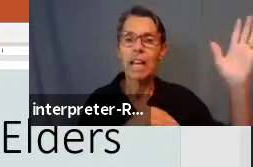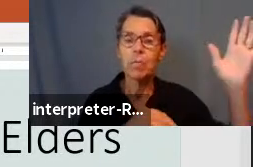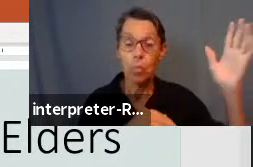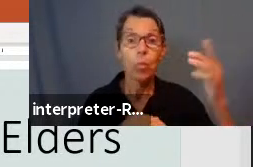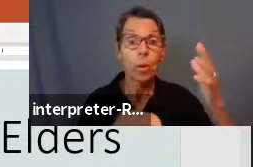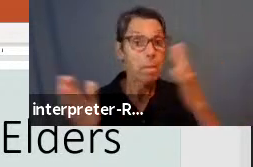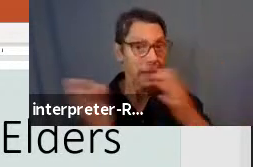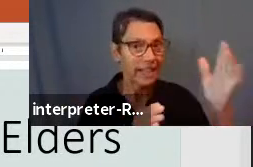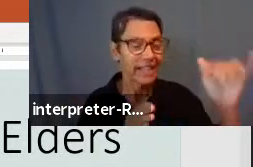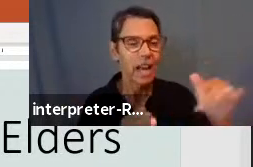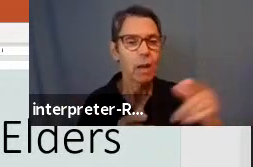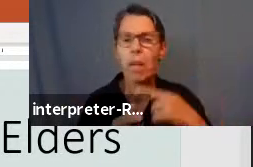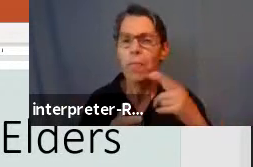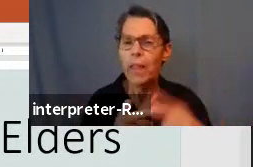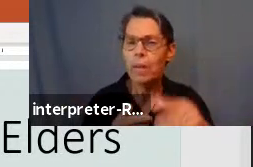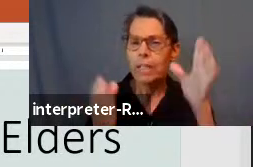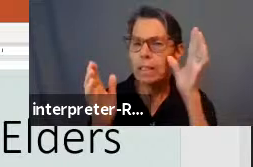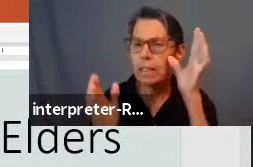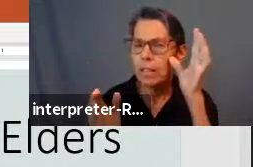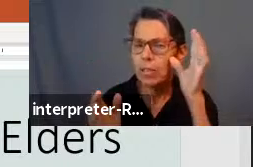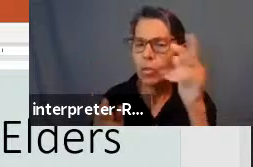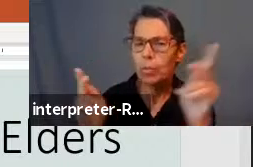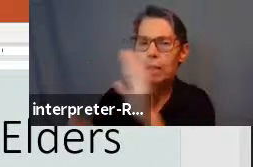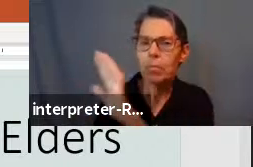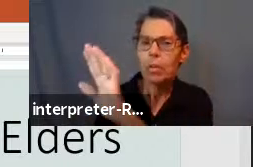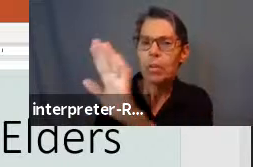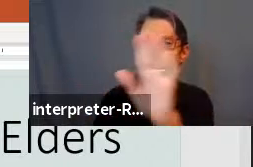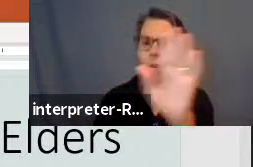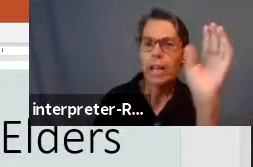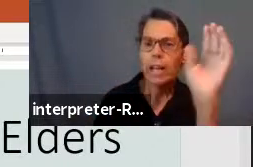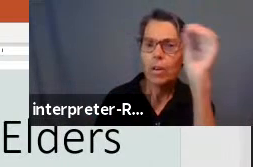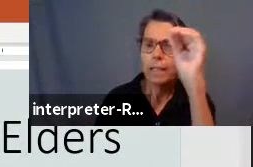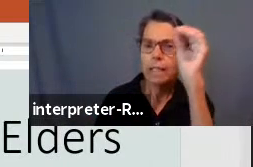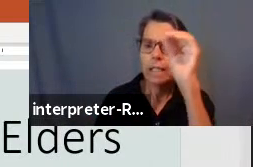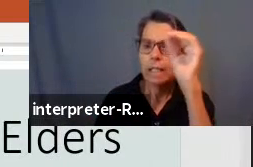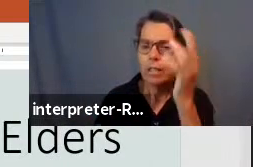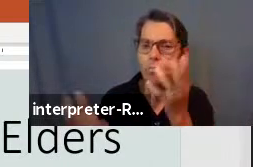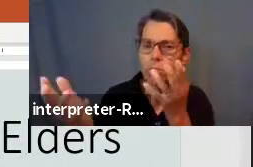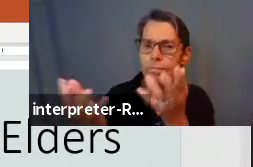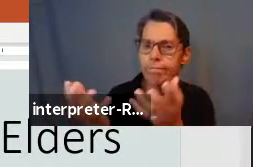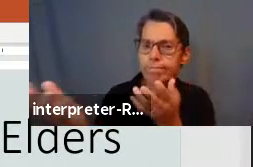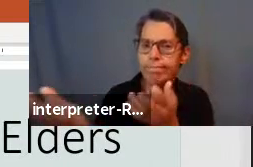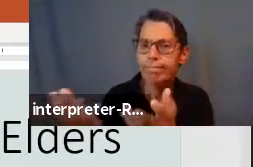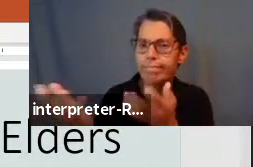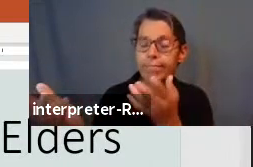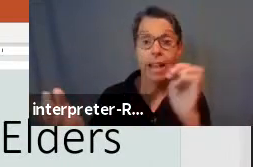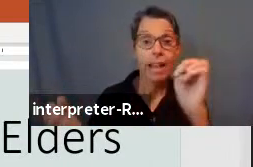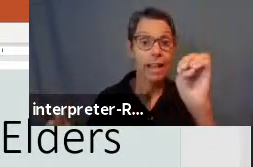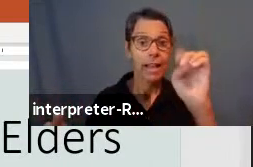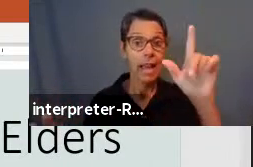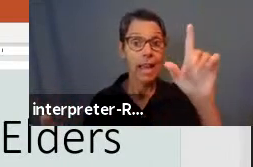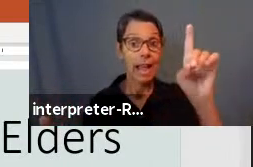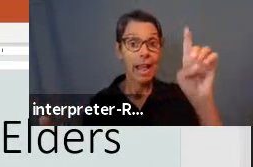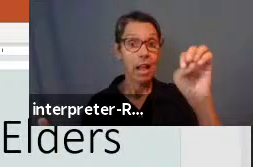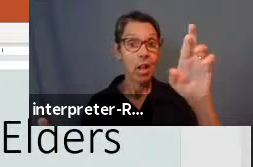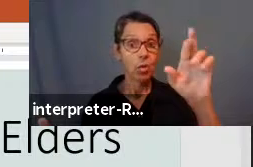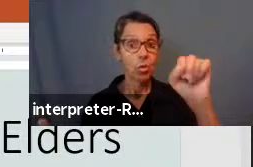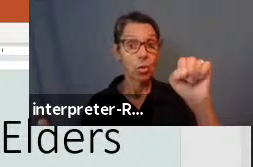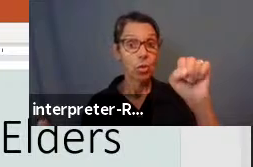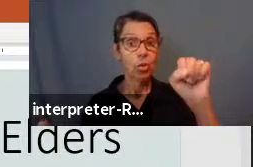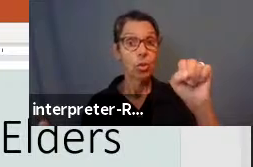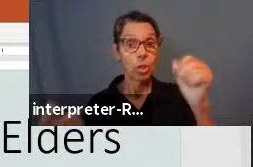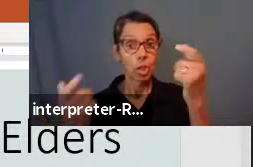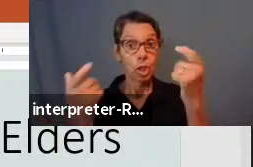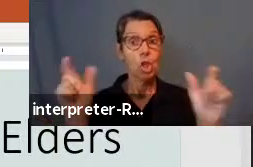to patients and, kind of running that by them. And elders is a huge, thing.